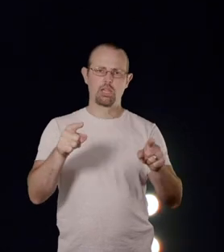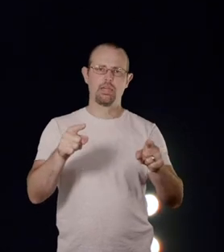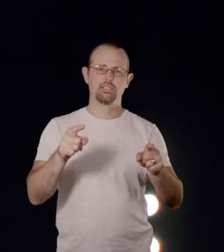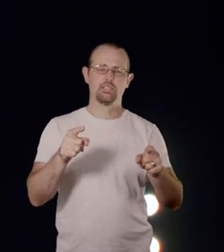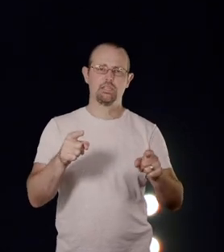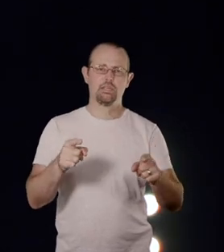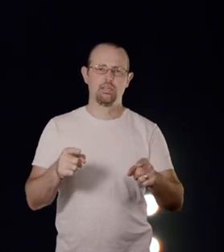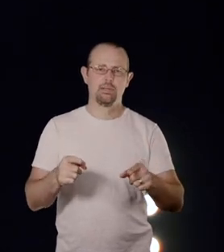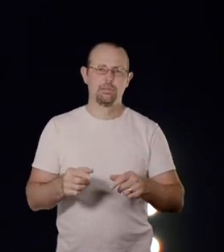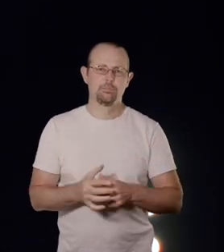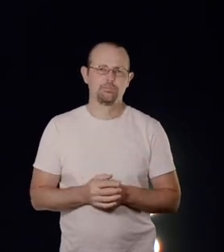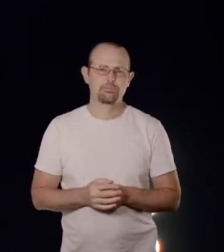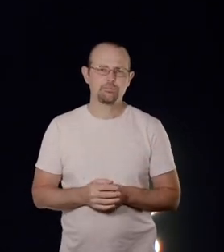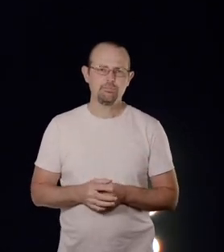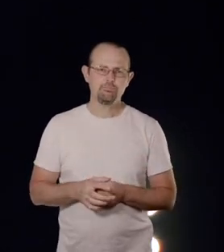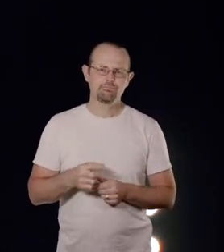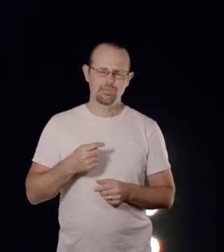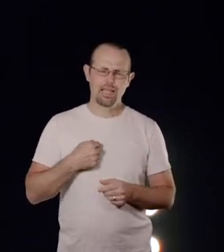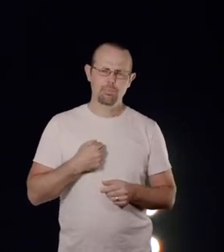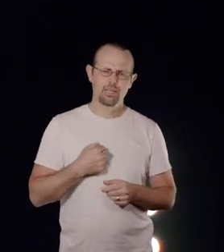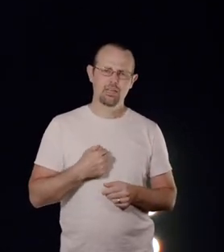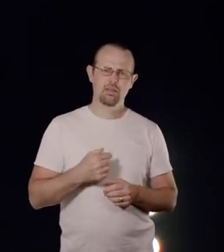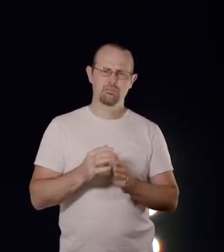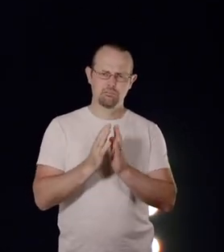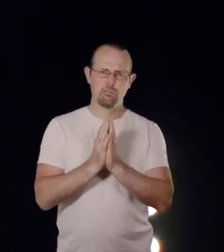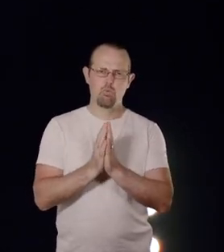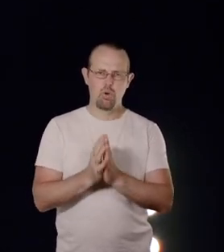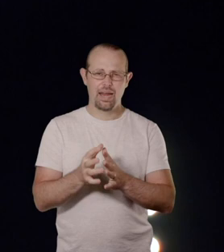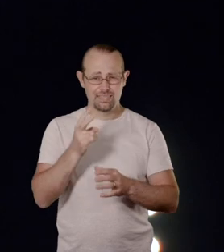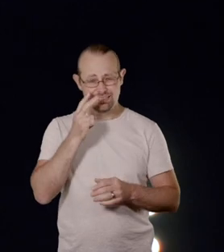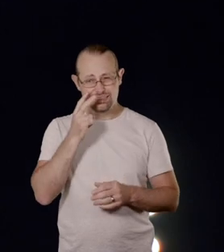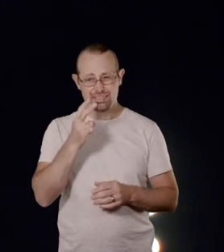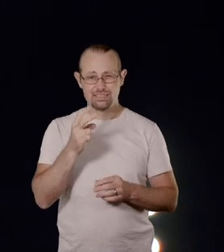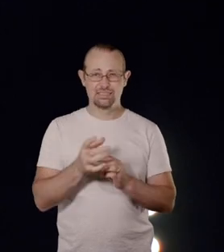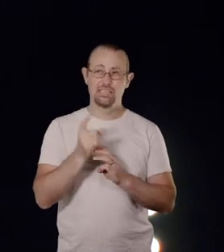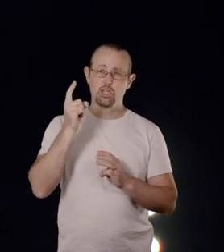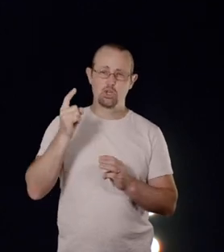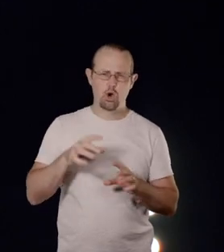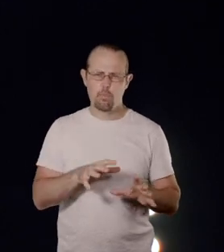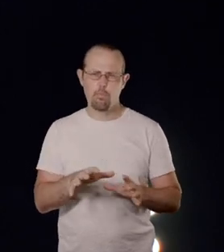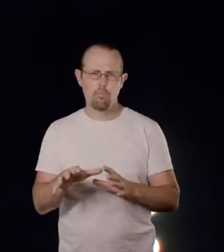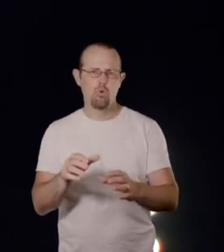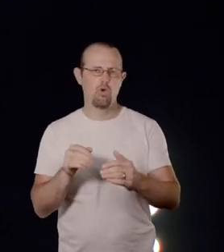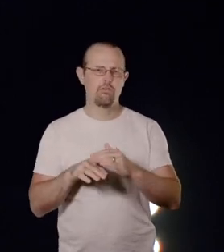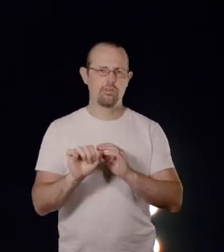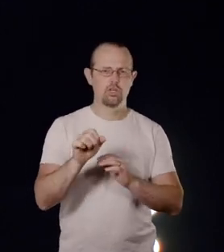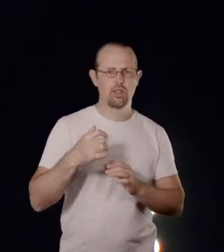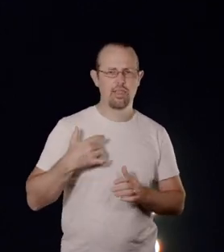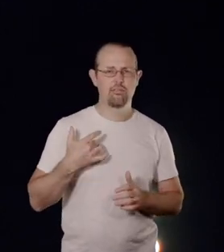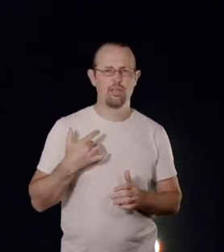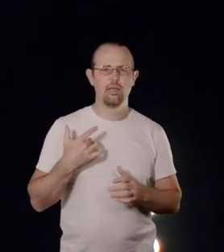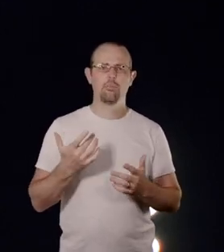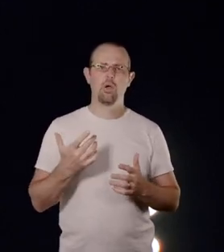pray with you before we finish today so that we can see God move in lives and give you the opportunity to give your life to the Lord. But then